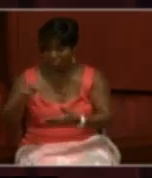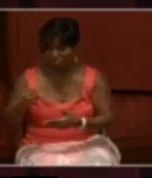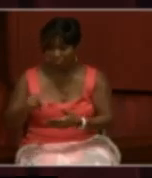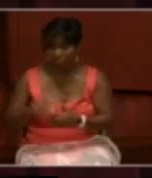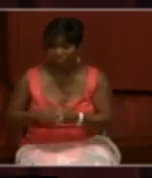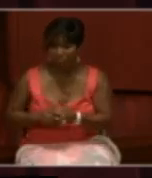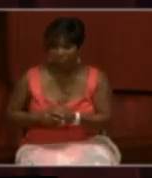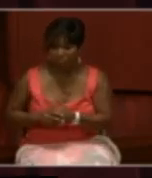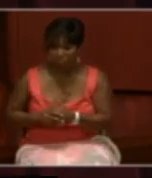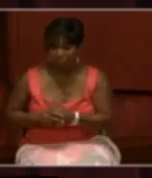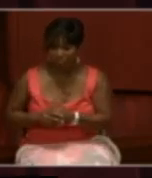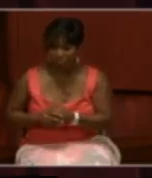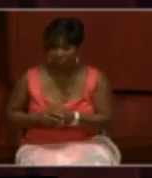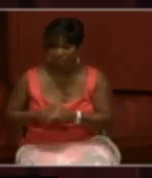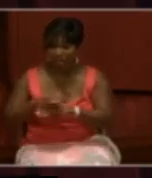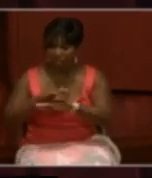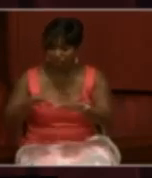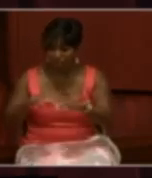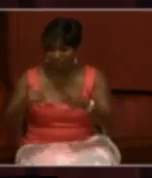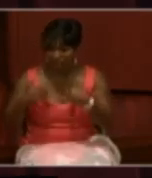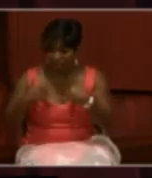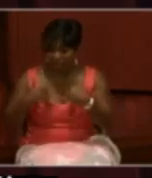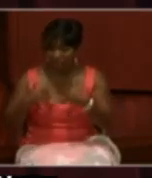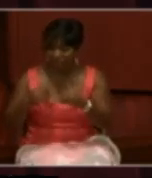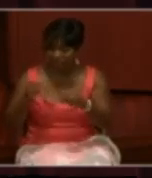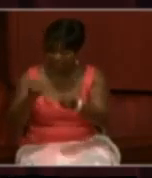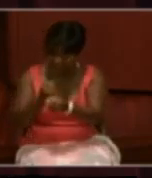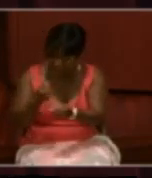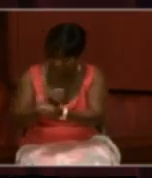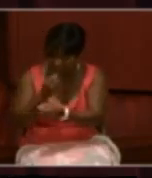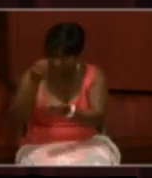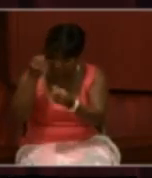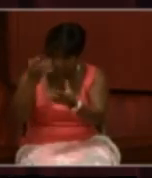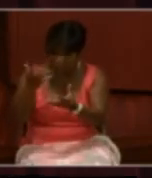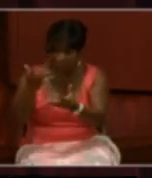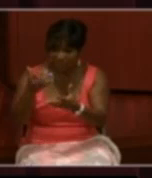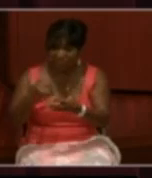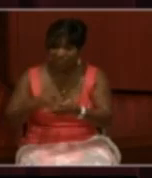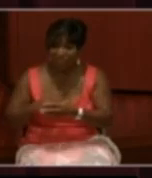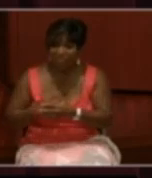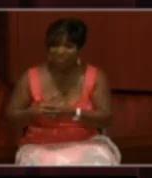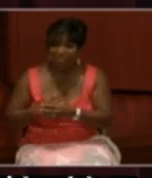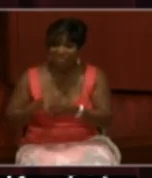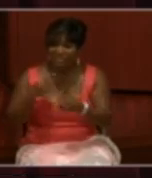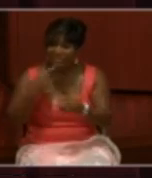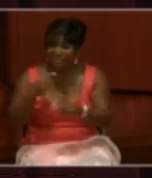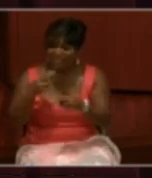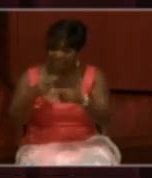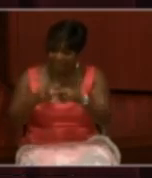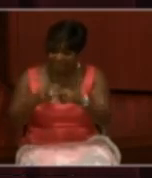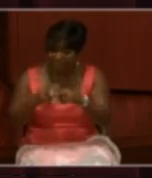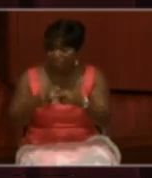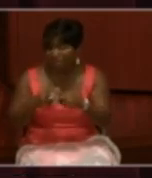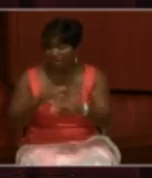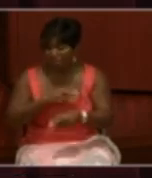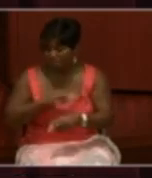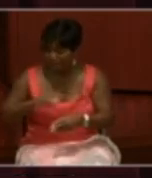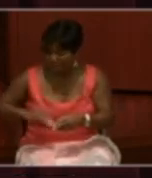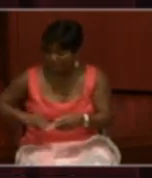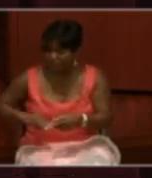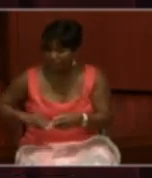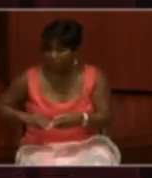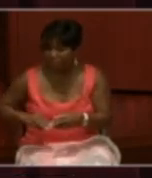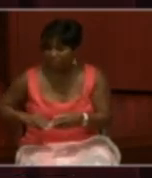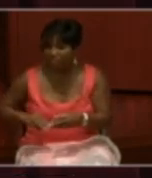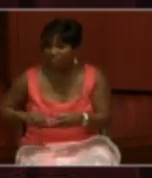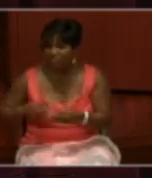Again, you know, I don't have any statistical information to say that, you know, the names of the masters are given this